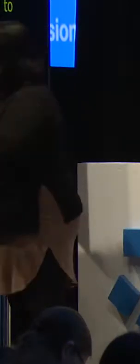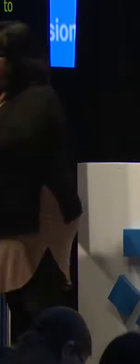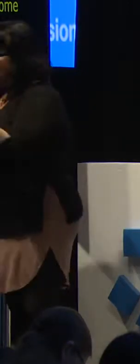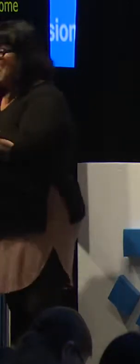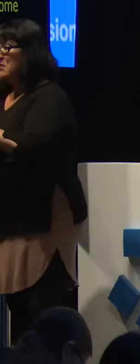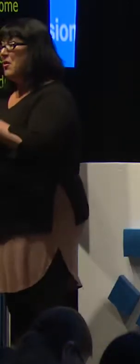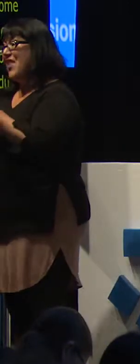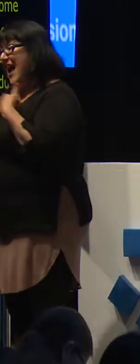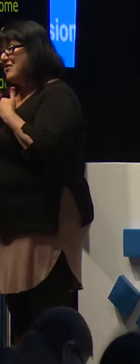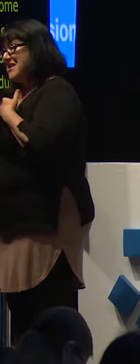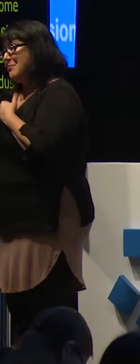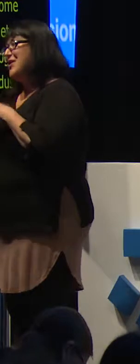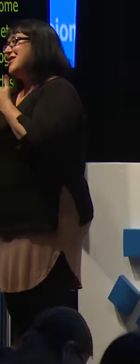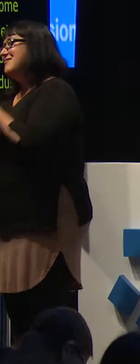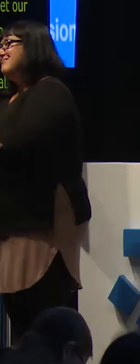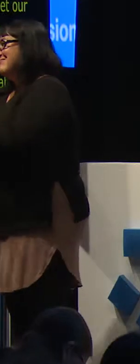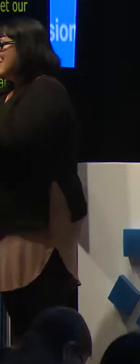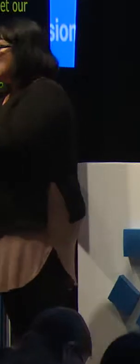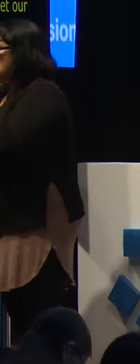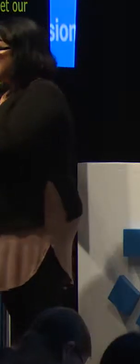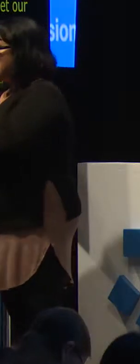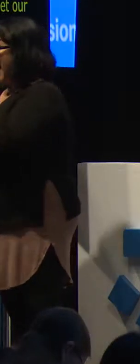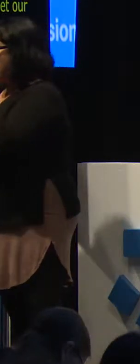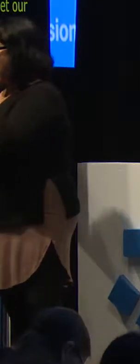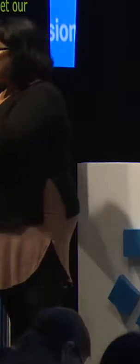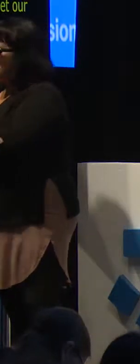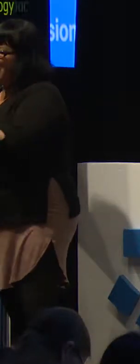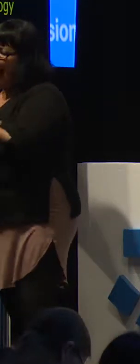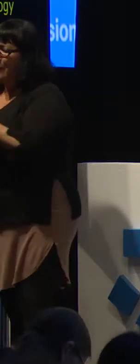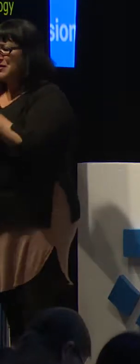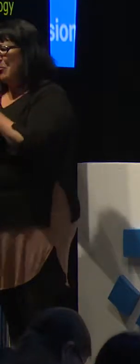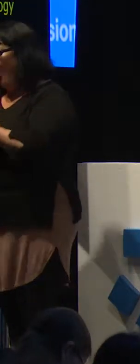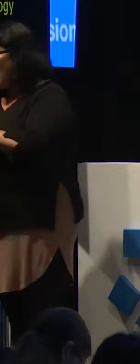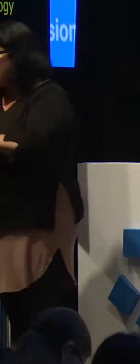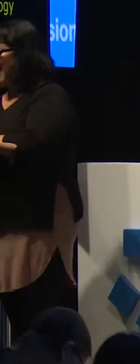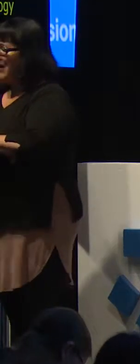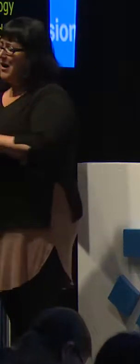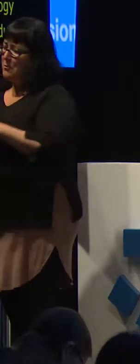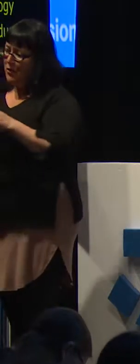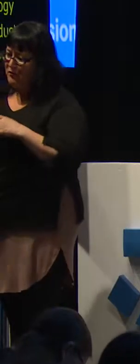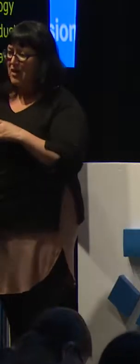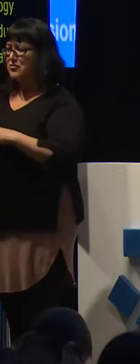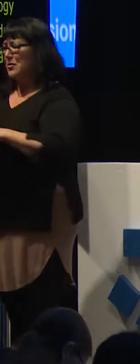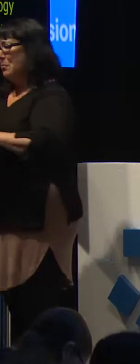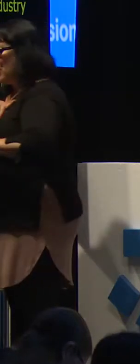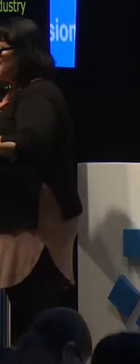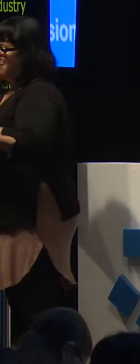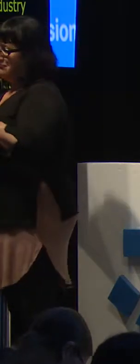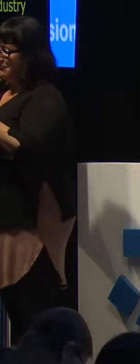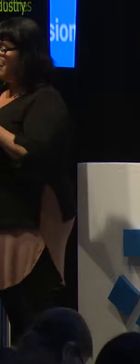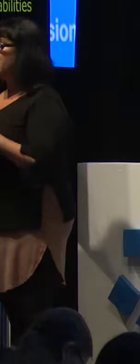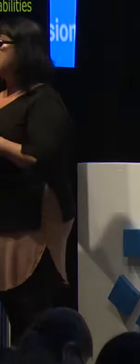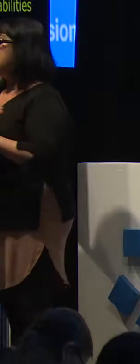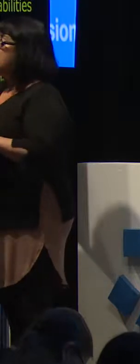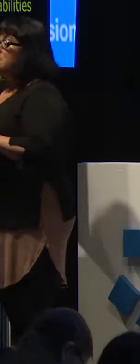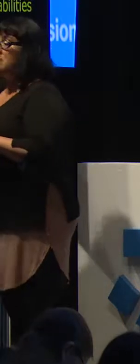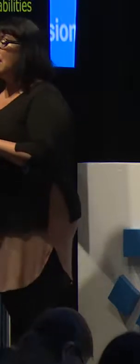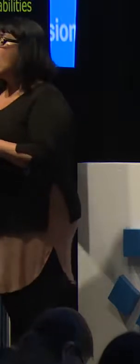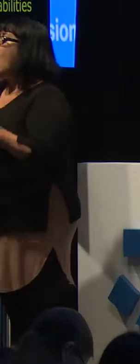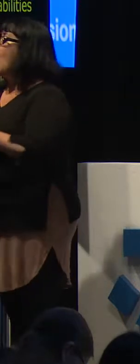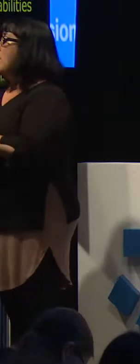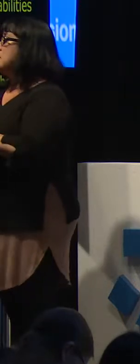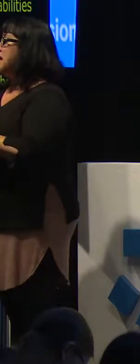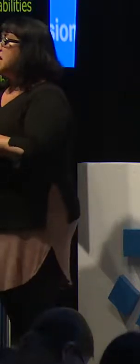use technology. That's what helps them throughout their day, whether personally or professionally. So my question to you is, what percentage of